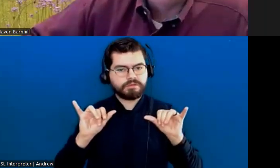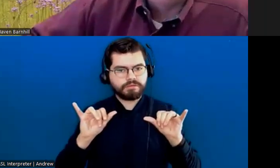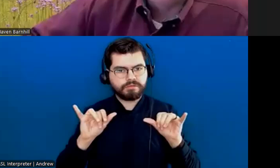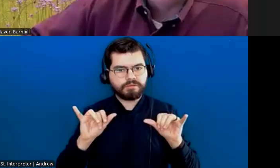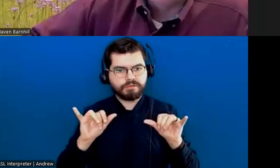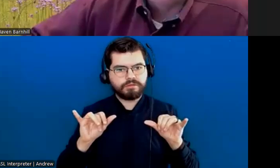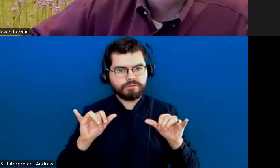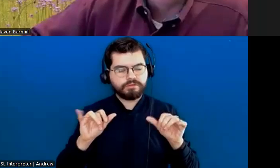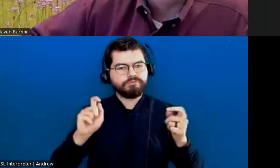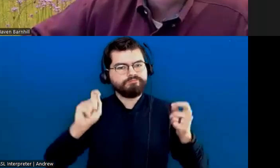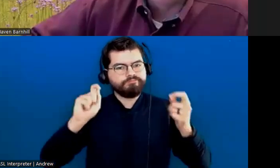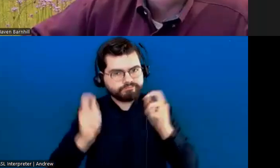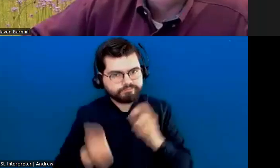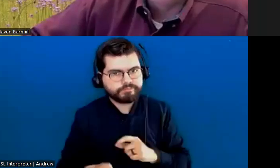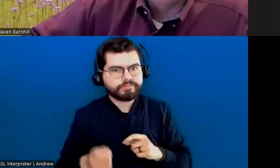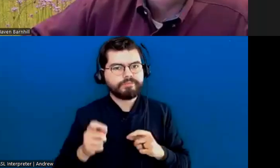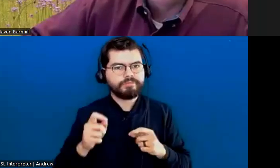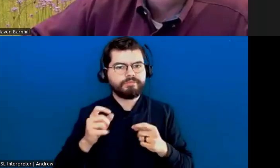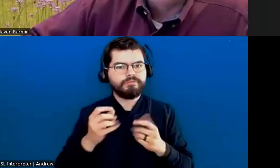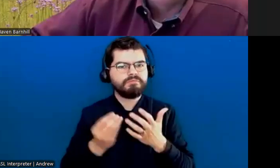mix, altered hydrology.